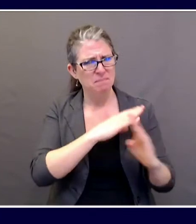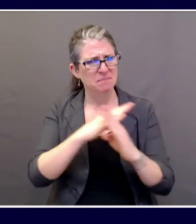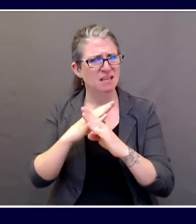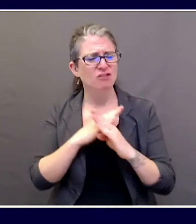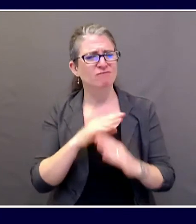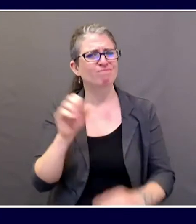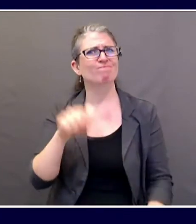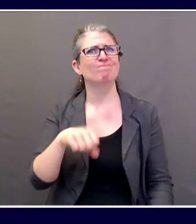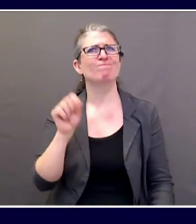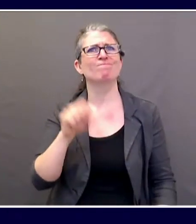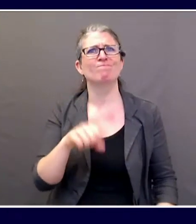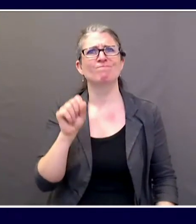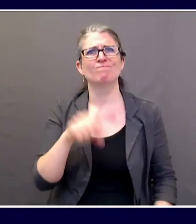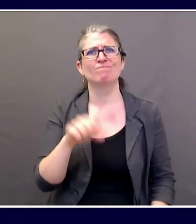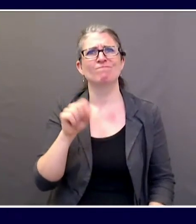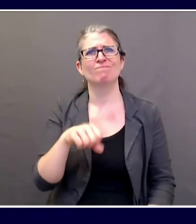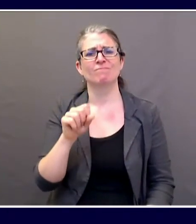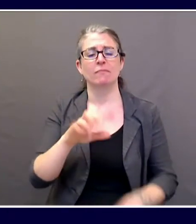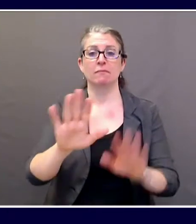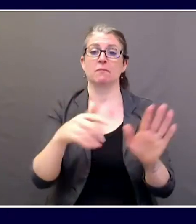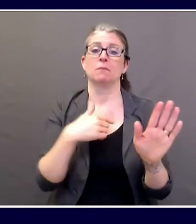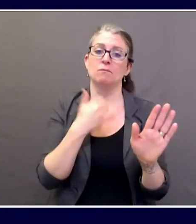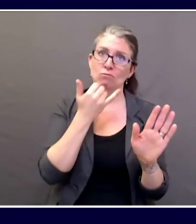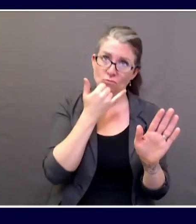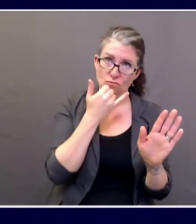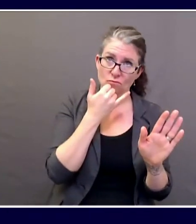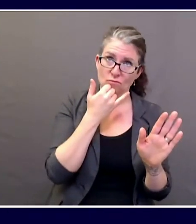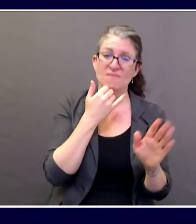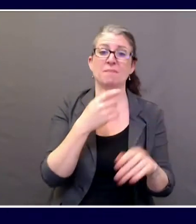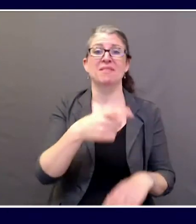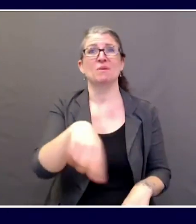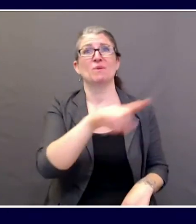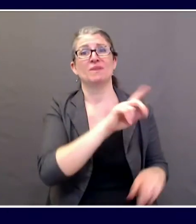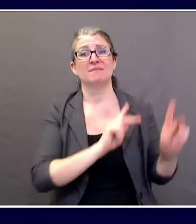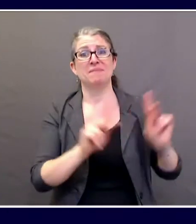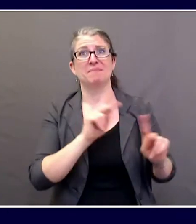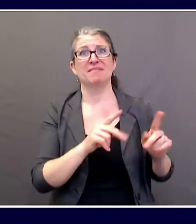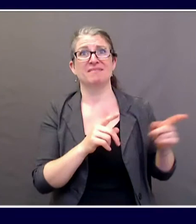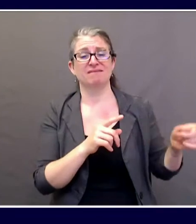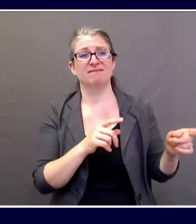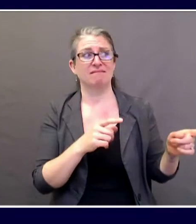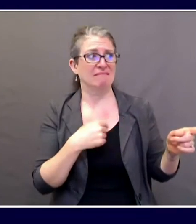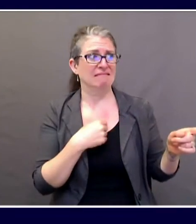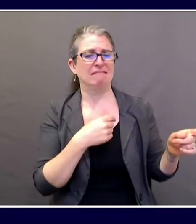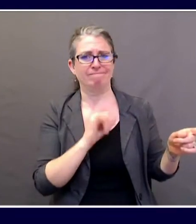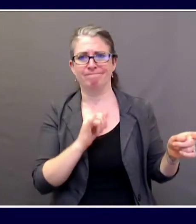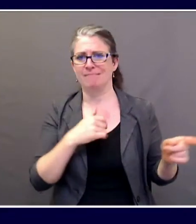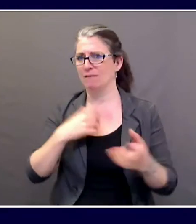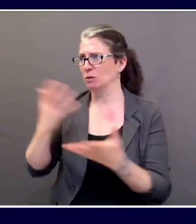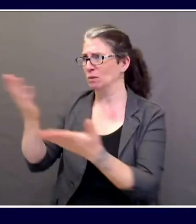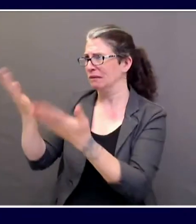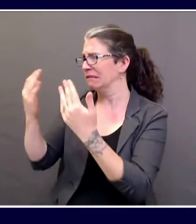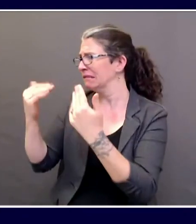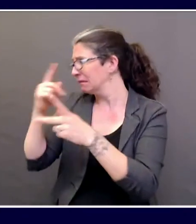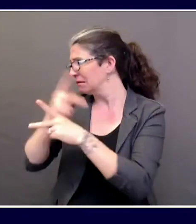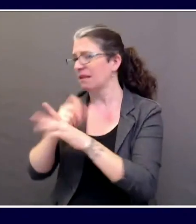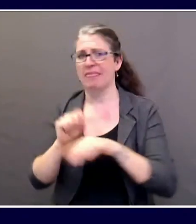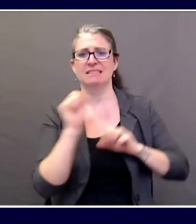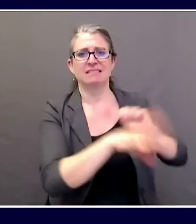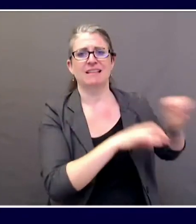So we'll get you the exact answer there. Okay, terrific. One final thing, some